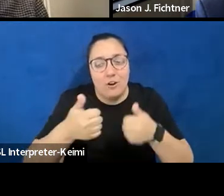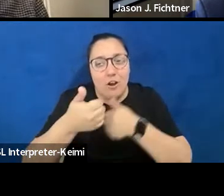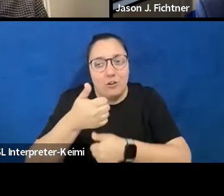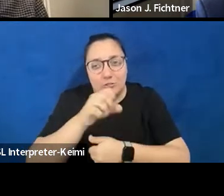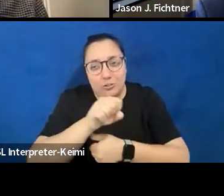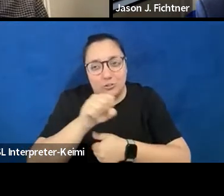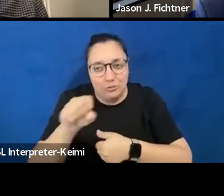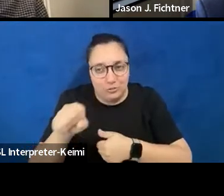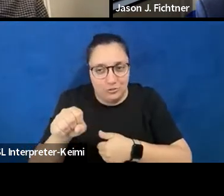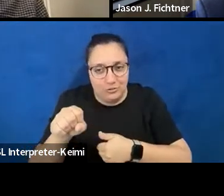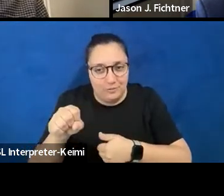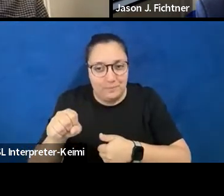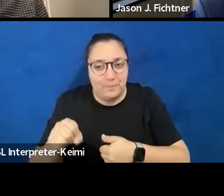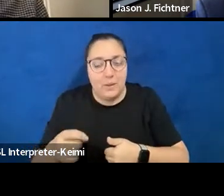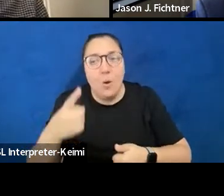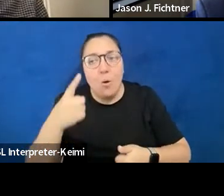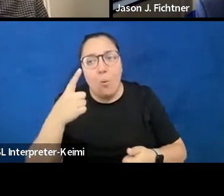really